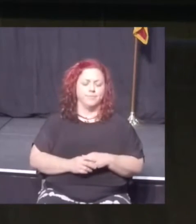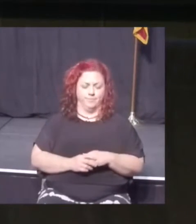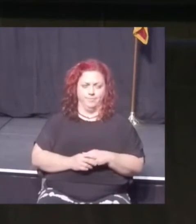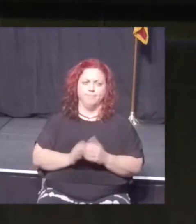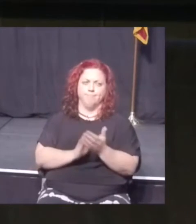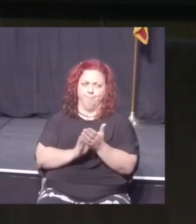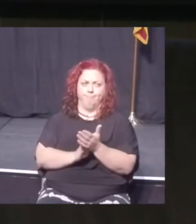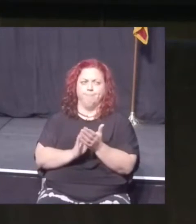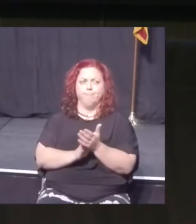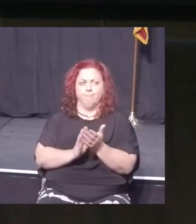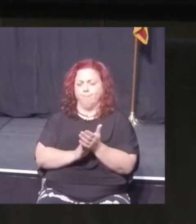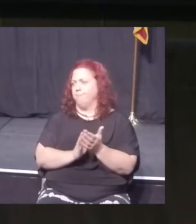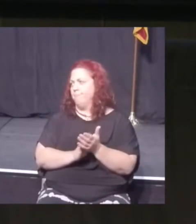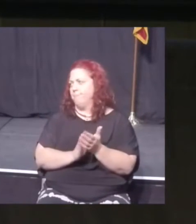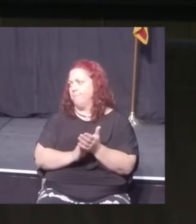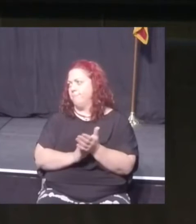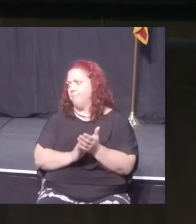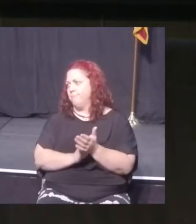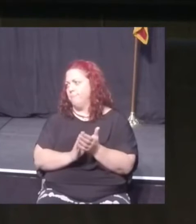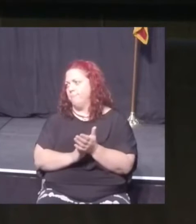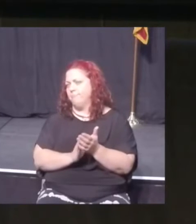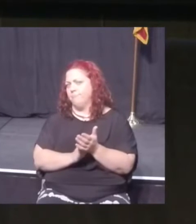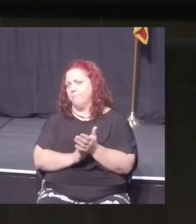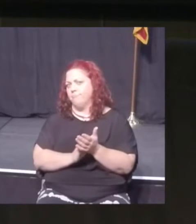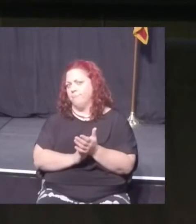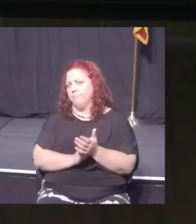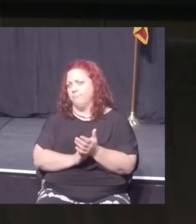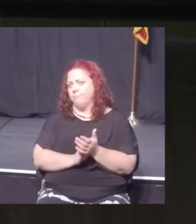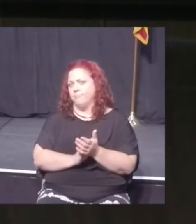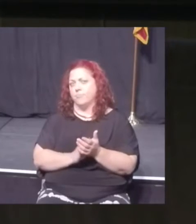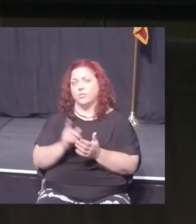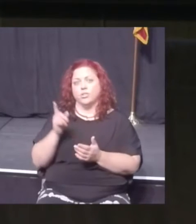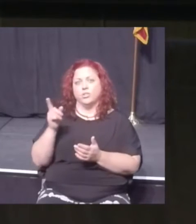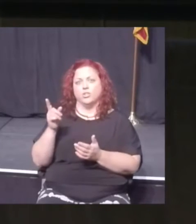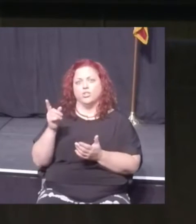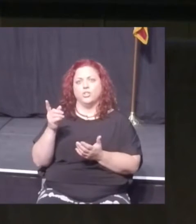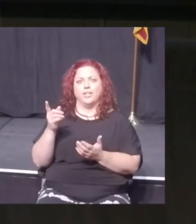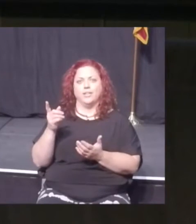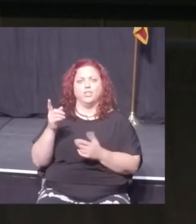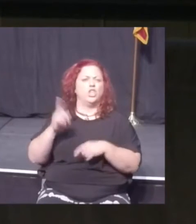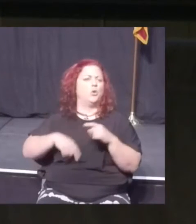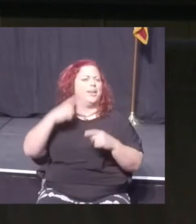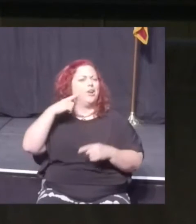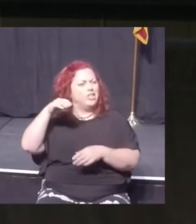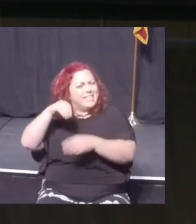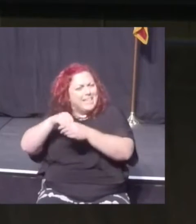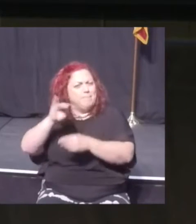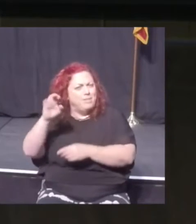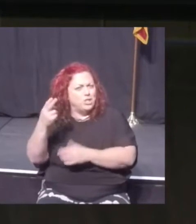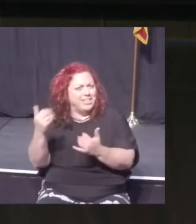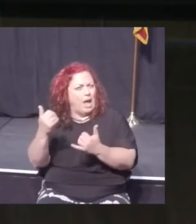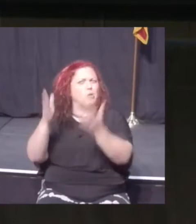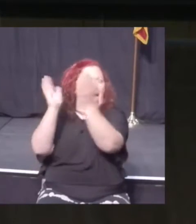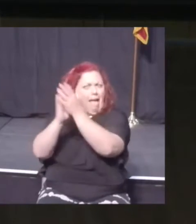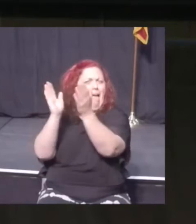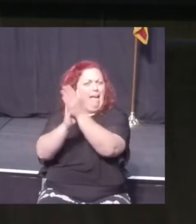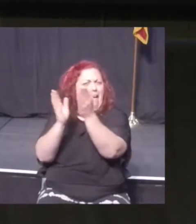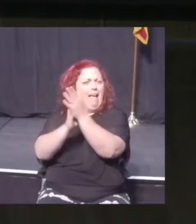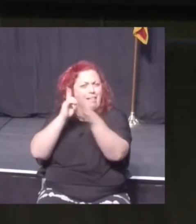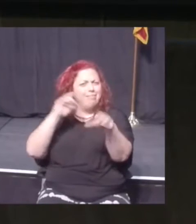Make it loud enough so she can hear you in Michigan. That she couldn't hear in Michigan. One more time.